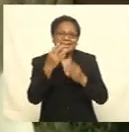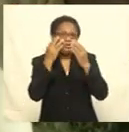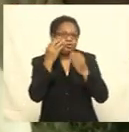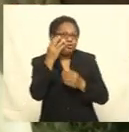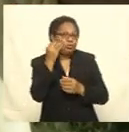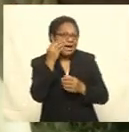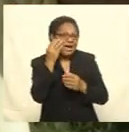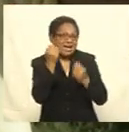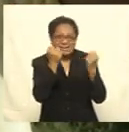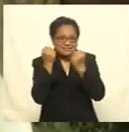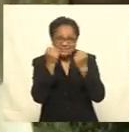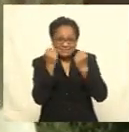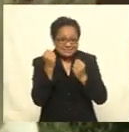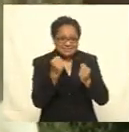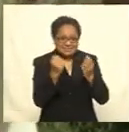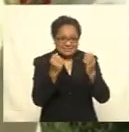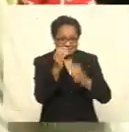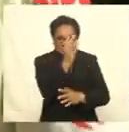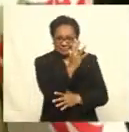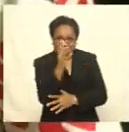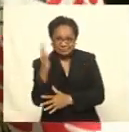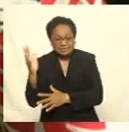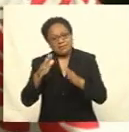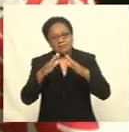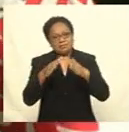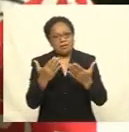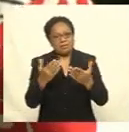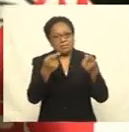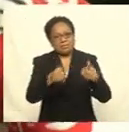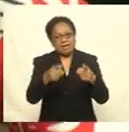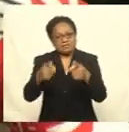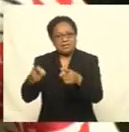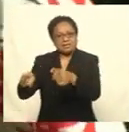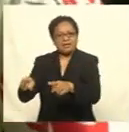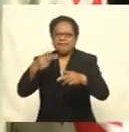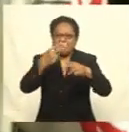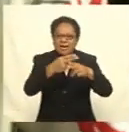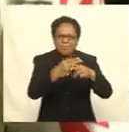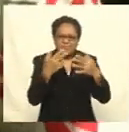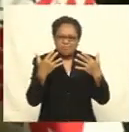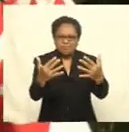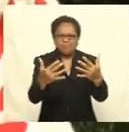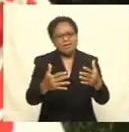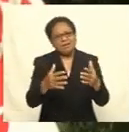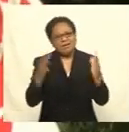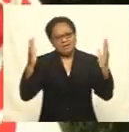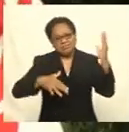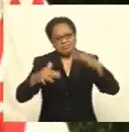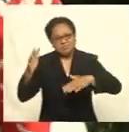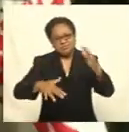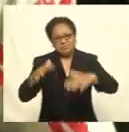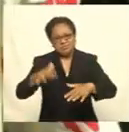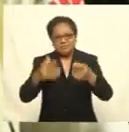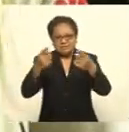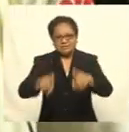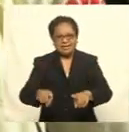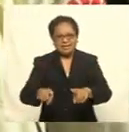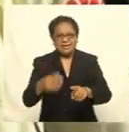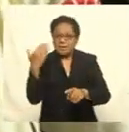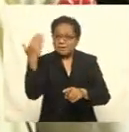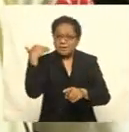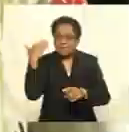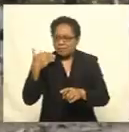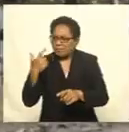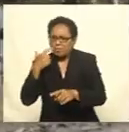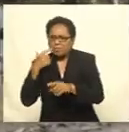The sea flooding in this area has even killed our plantation because of the salt water. Before, this area never used to